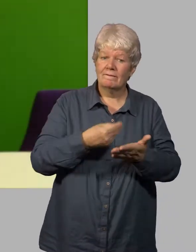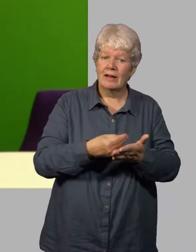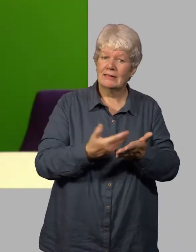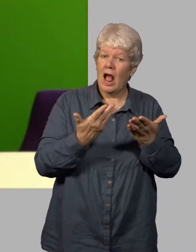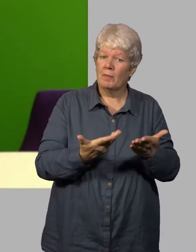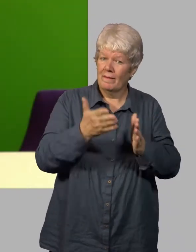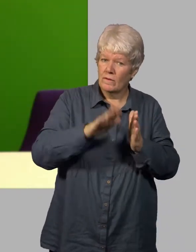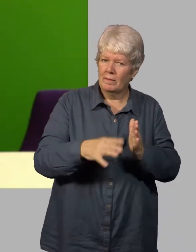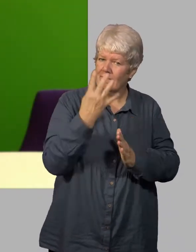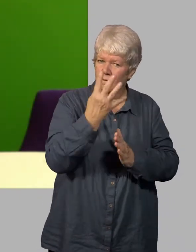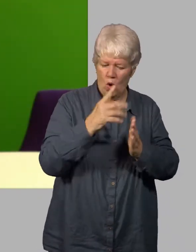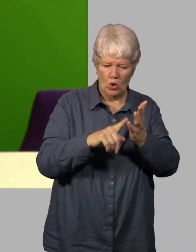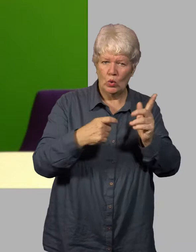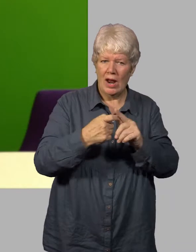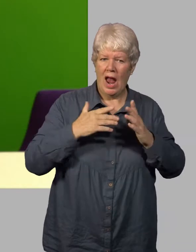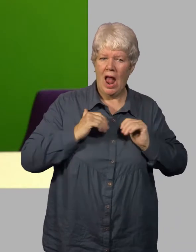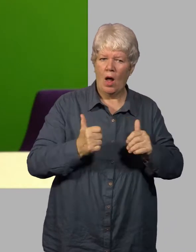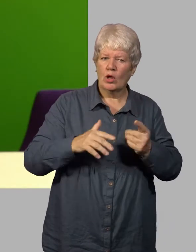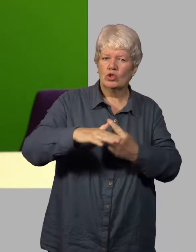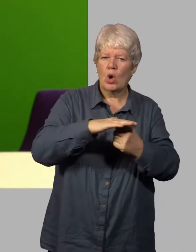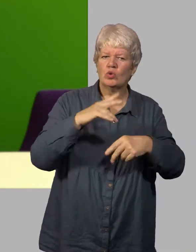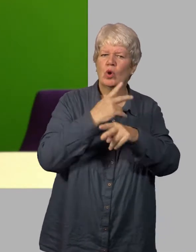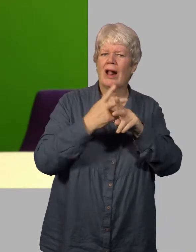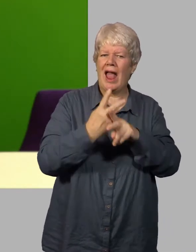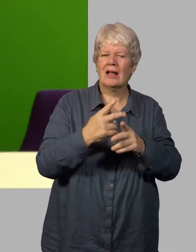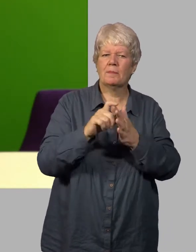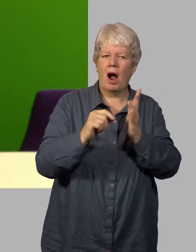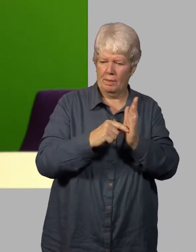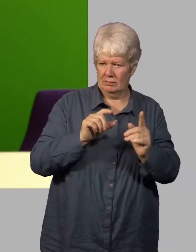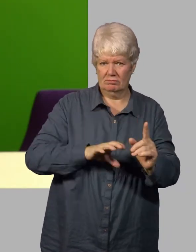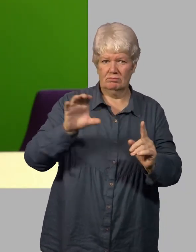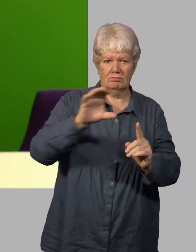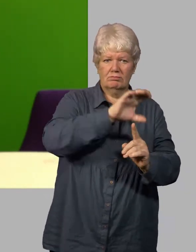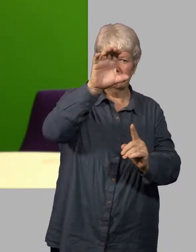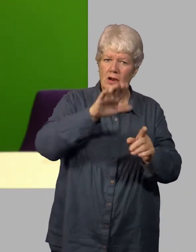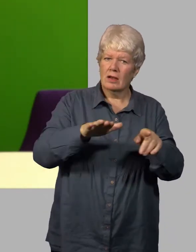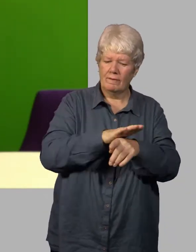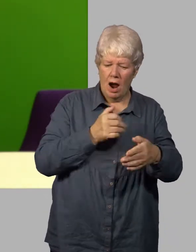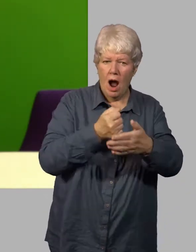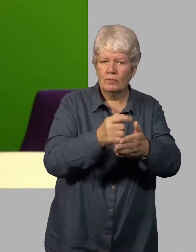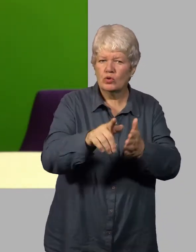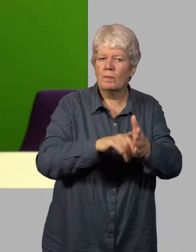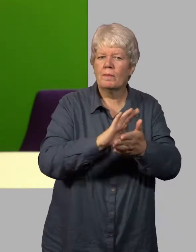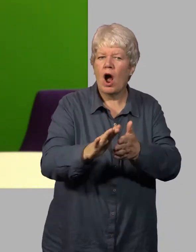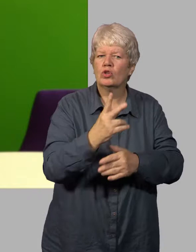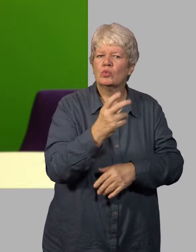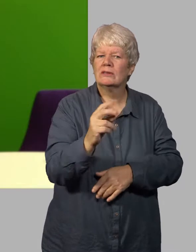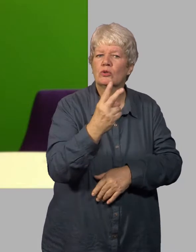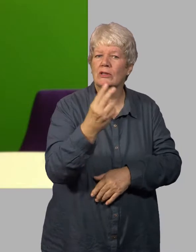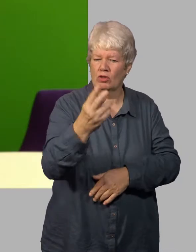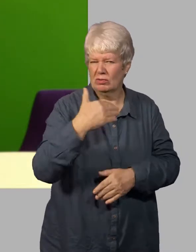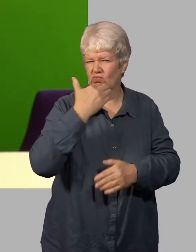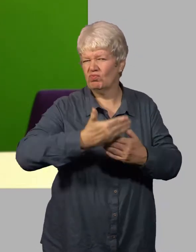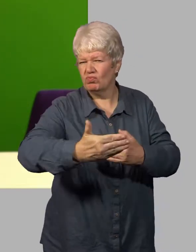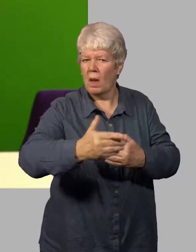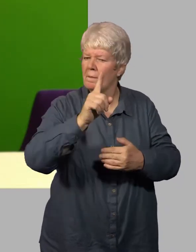Although our current health grant agreements with the 4 UK health and social care departments cover the period to March 2023, the